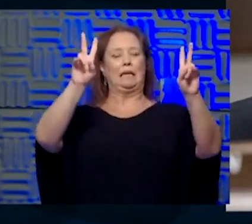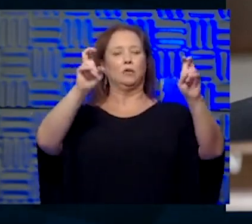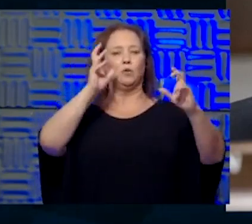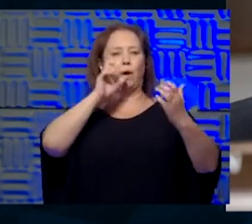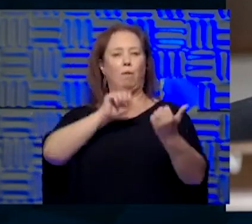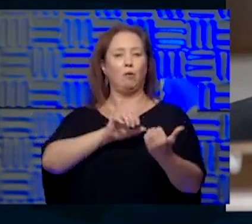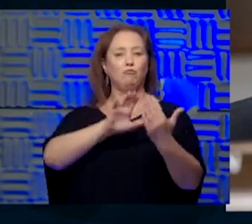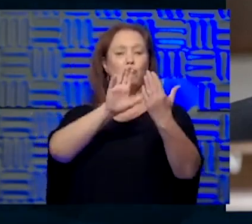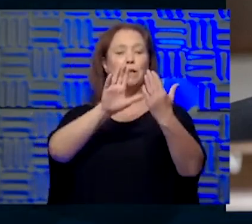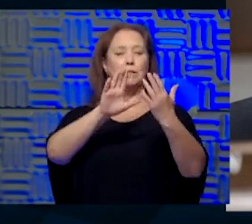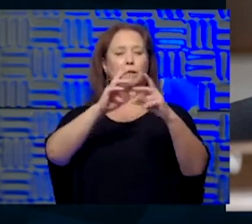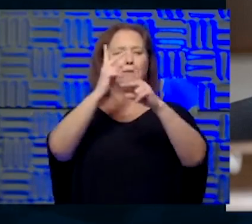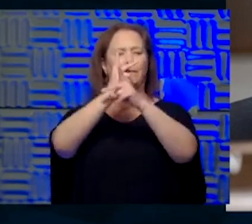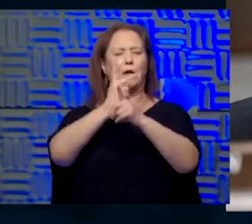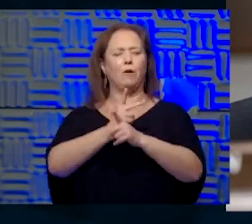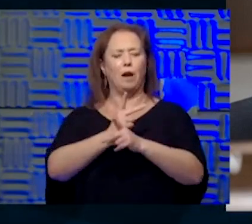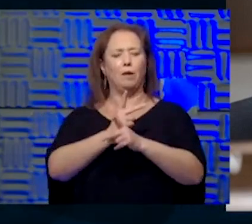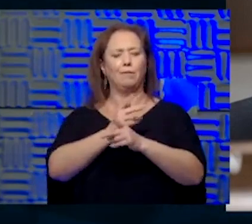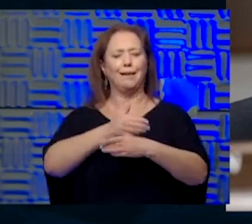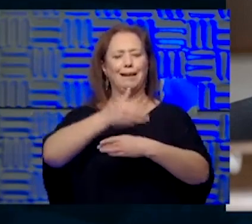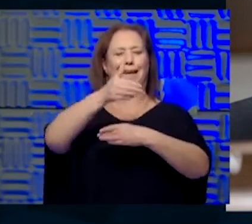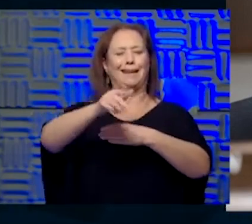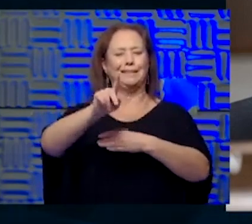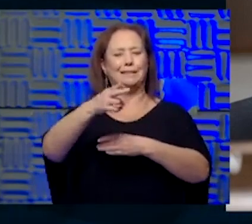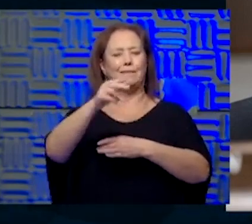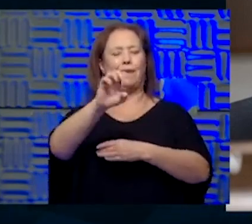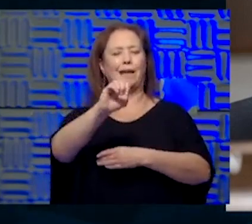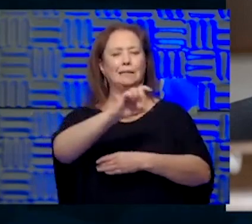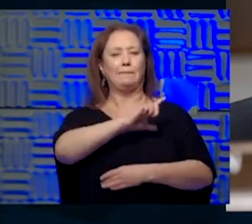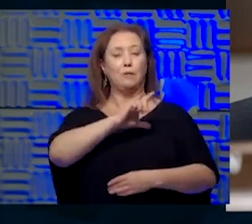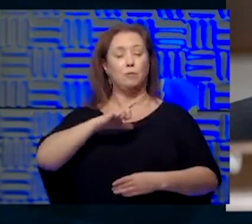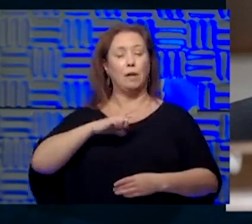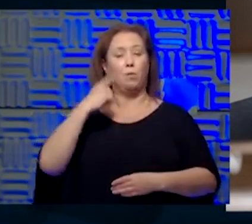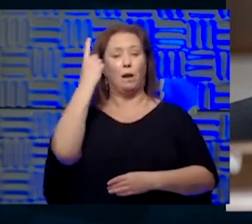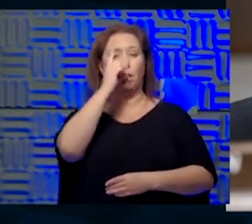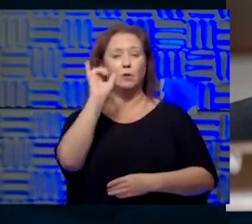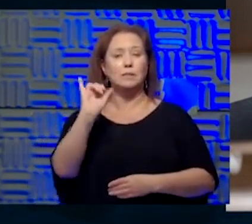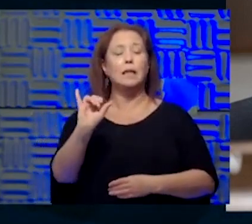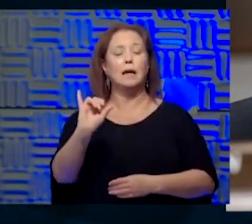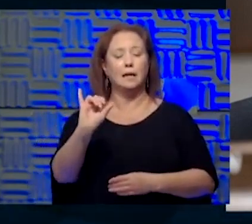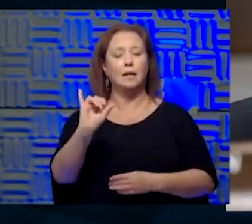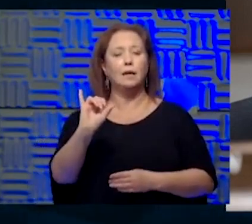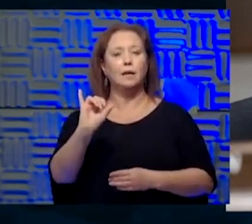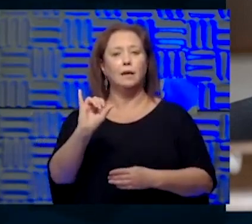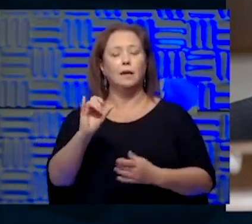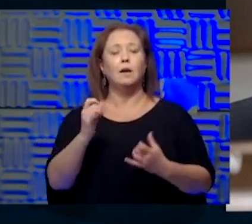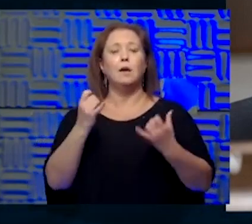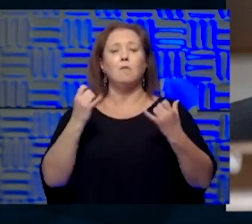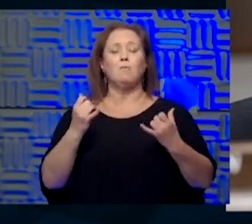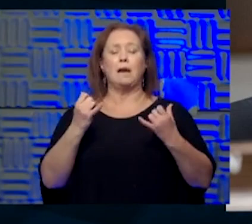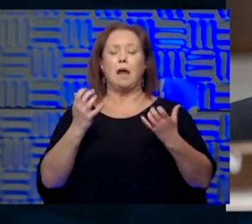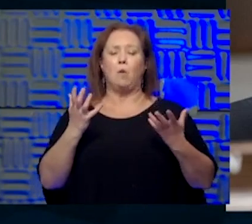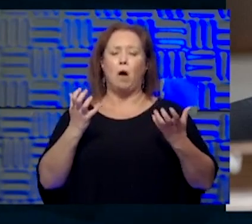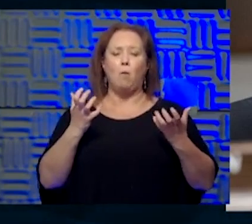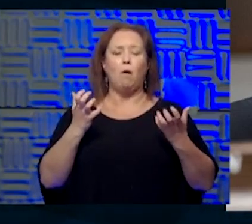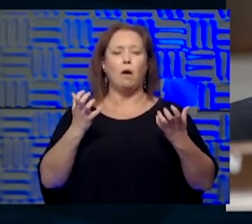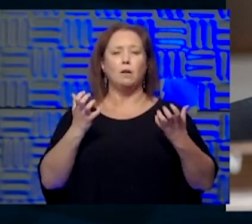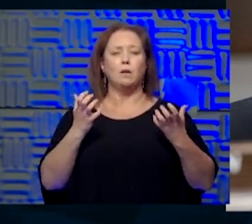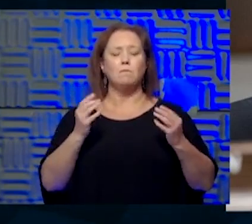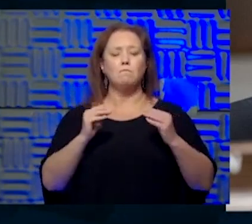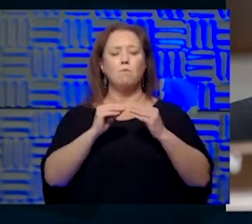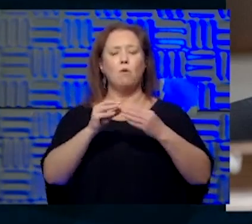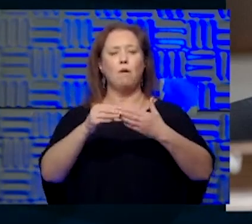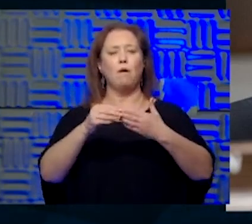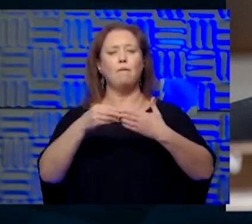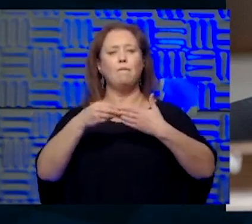in figuring out what the next phase of legislation looks like. In the meantime, I'm on a cause of trying to get more